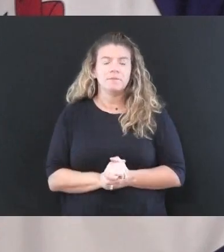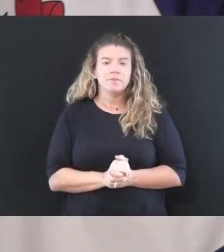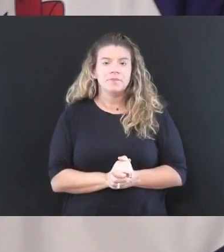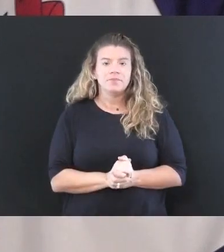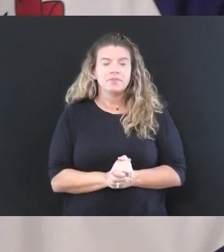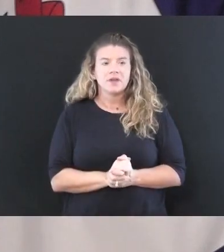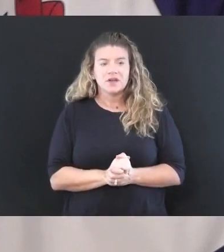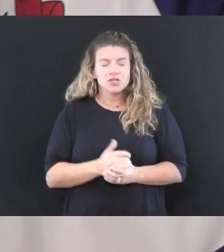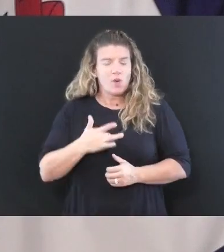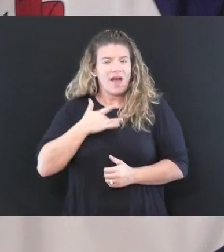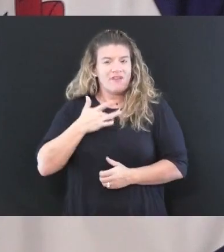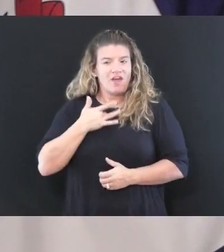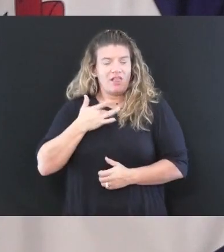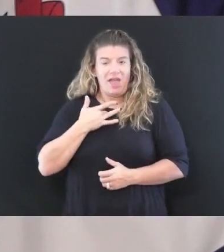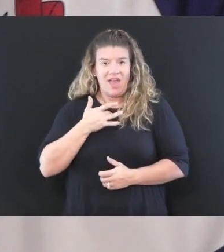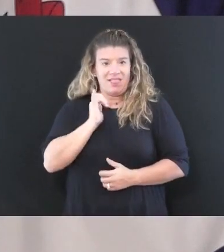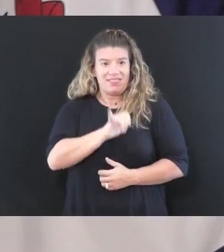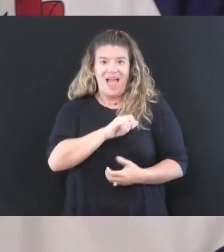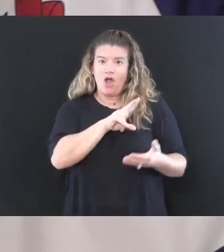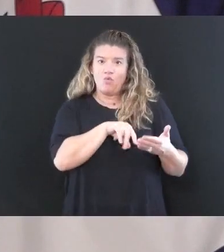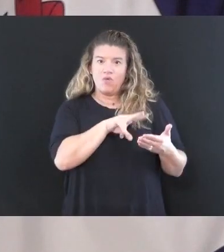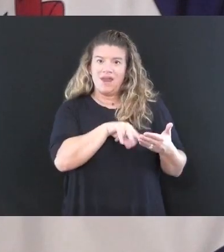just felt like it was just a